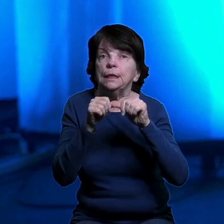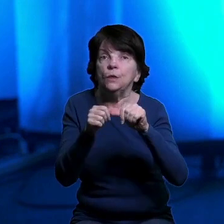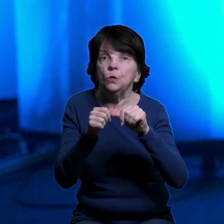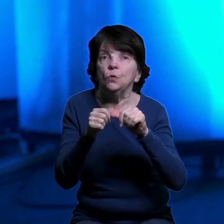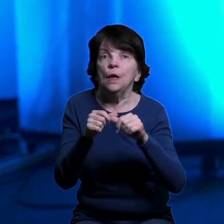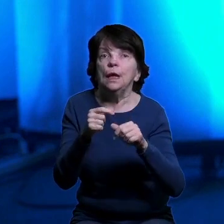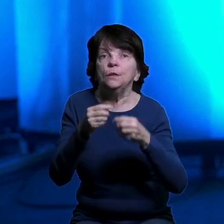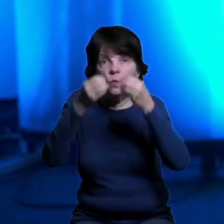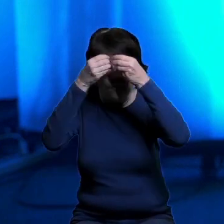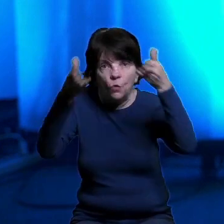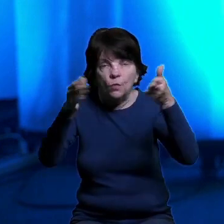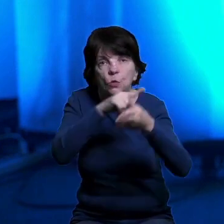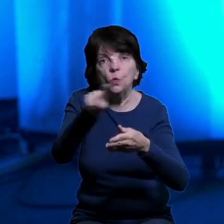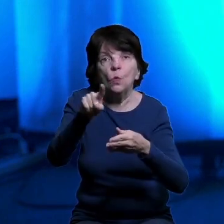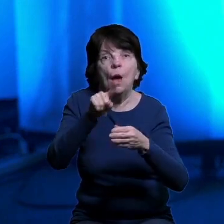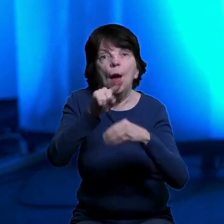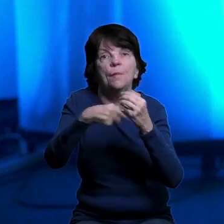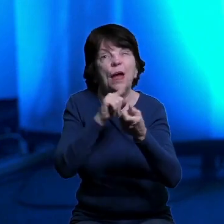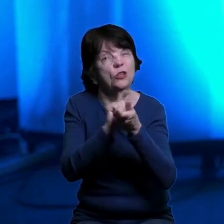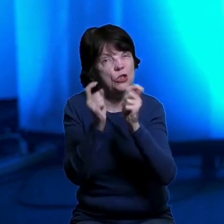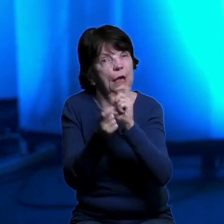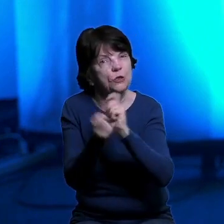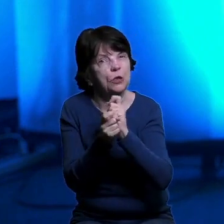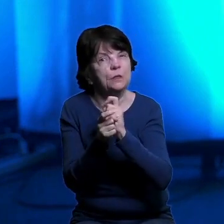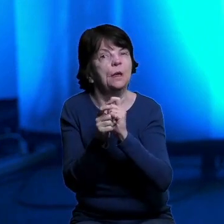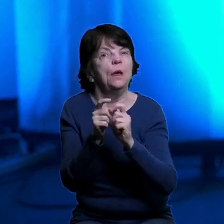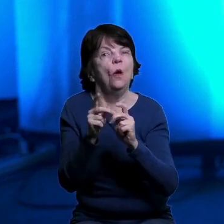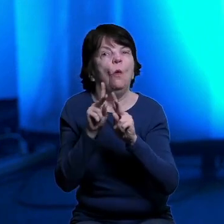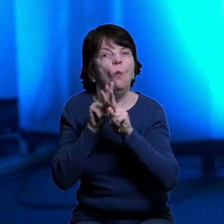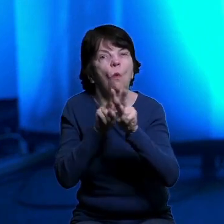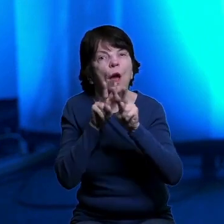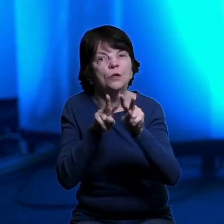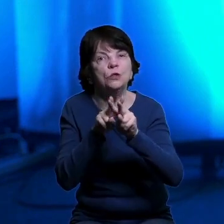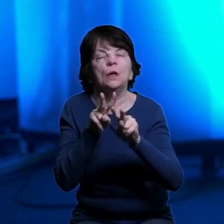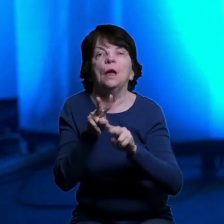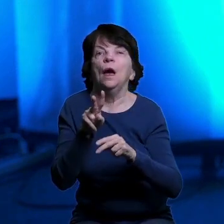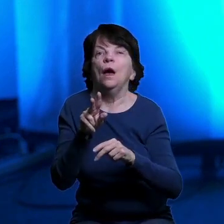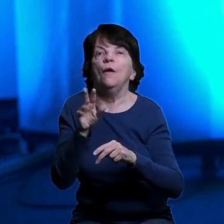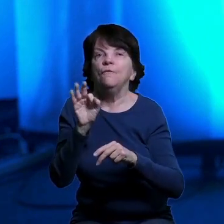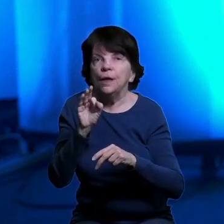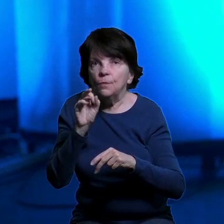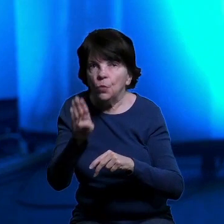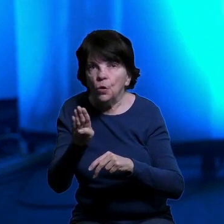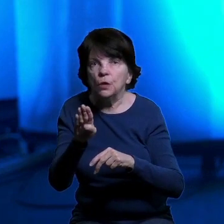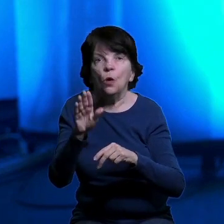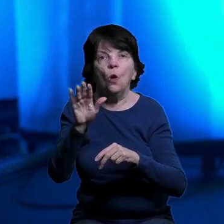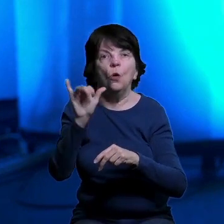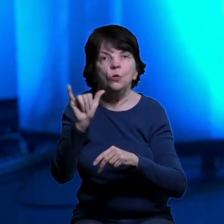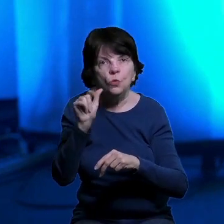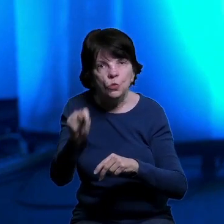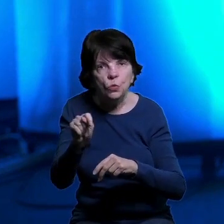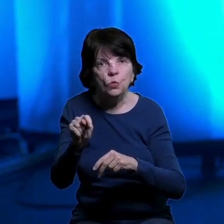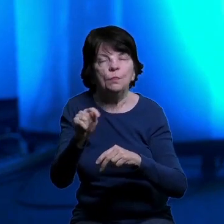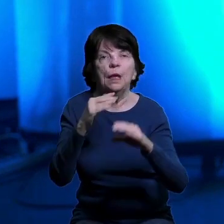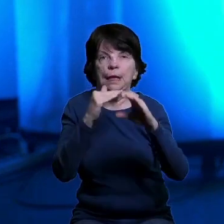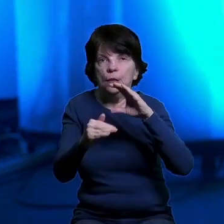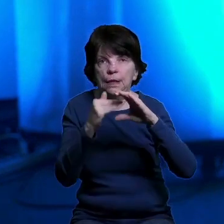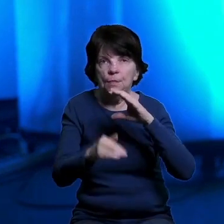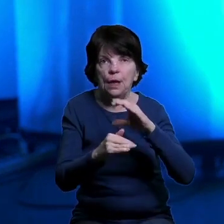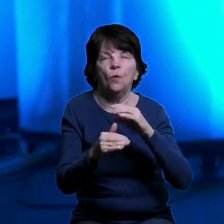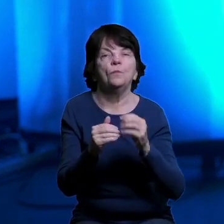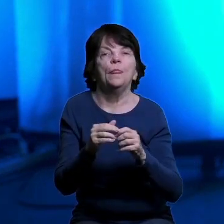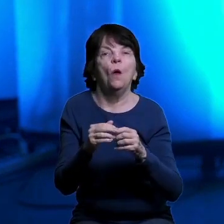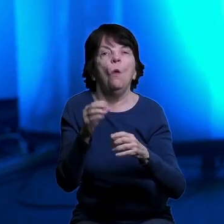meet. Stay tuned with us on social media platforms and through email, and you can always feel free to call us at our church office